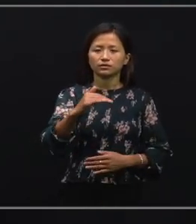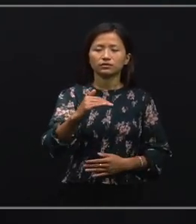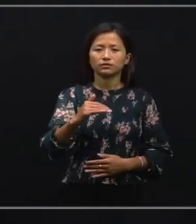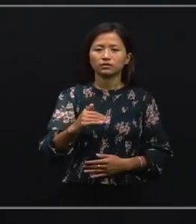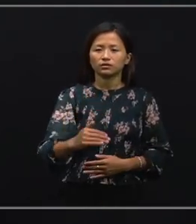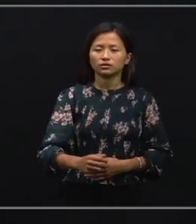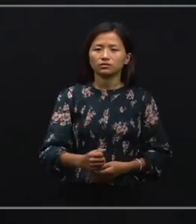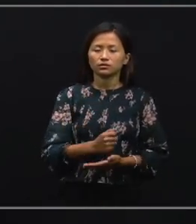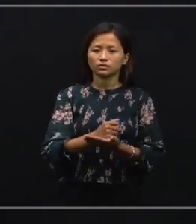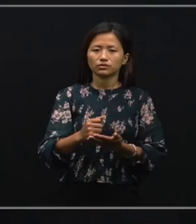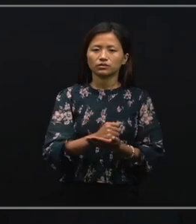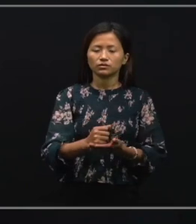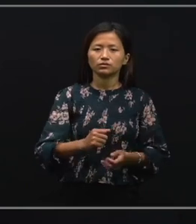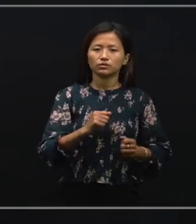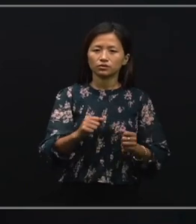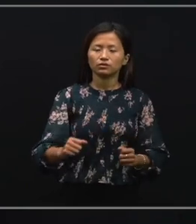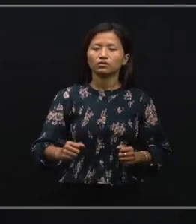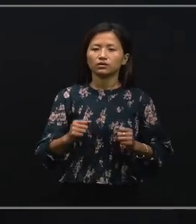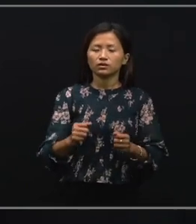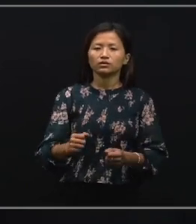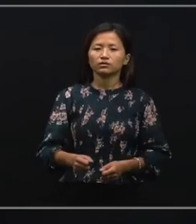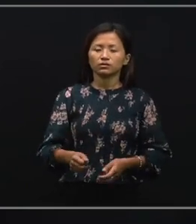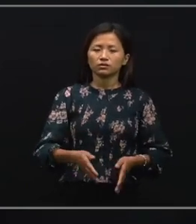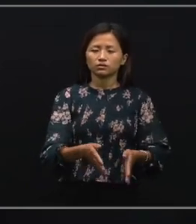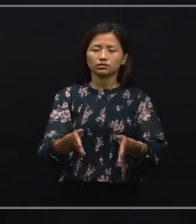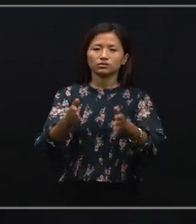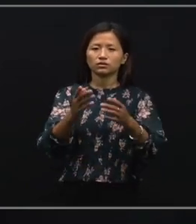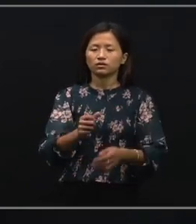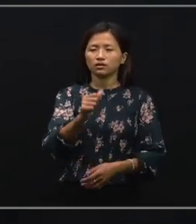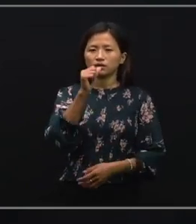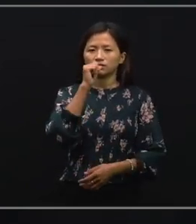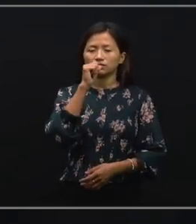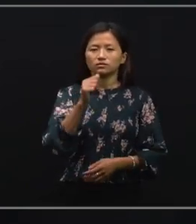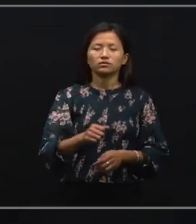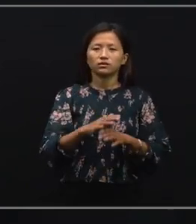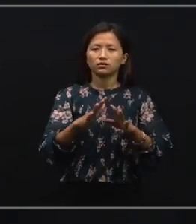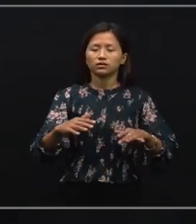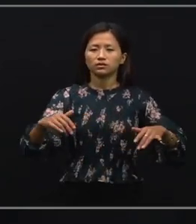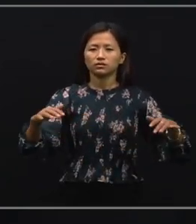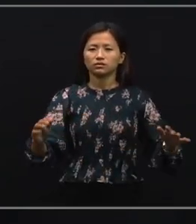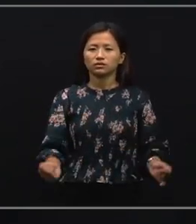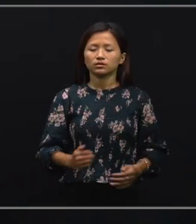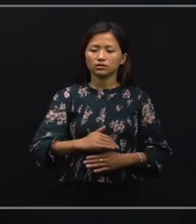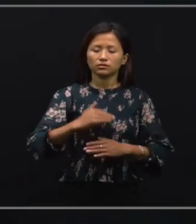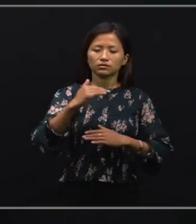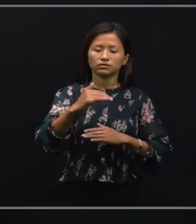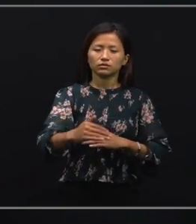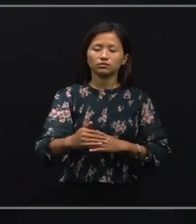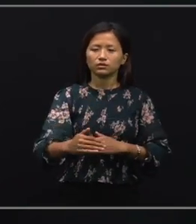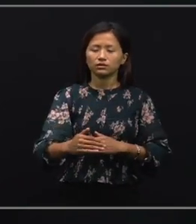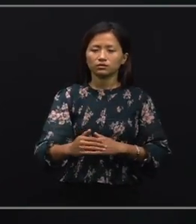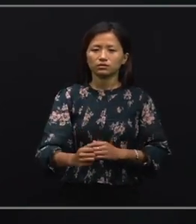stepped in, they were trying to row across the lake because that was their only option. And when they stepped in,